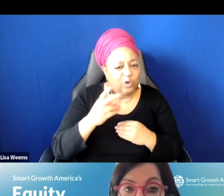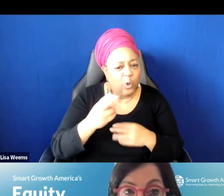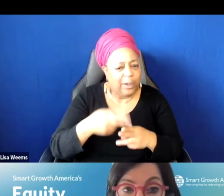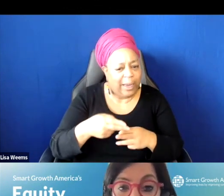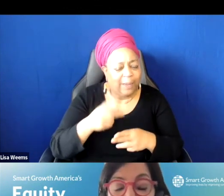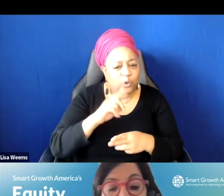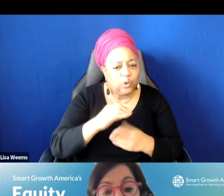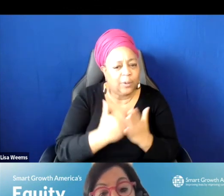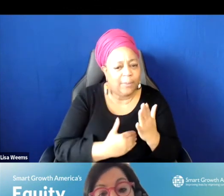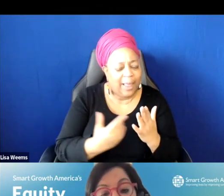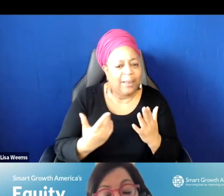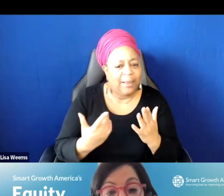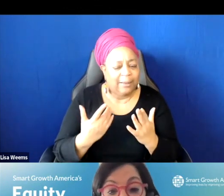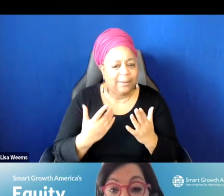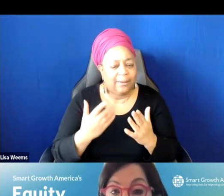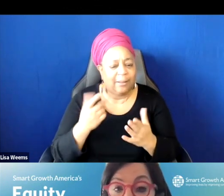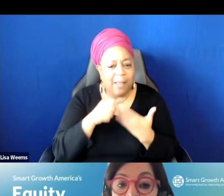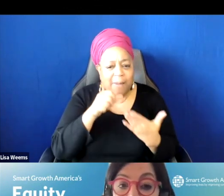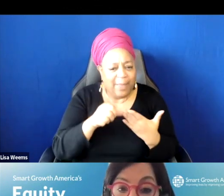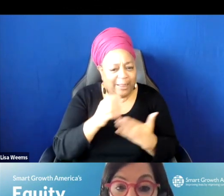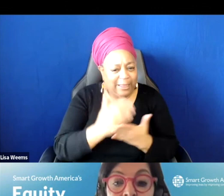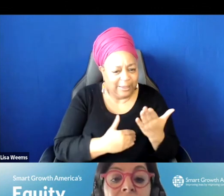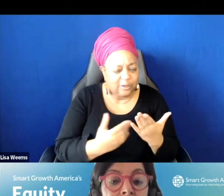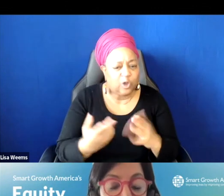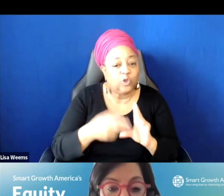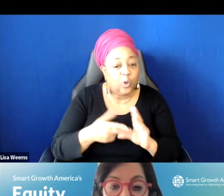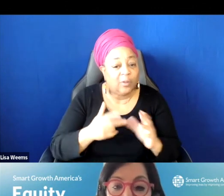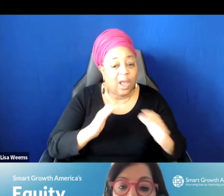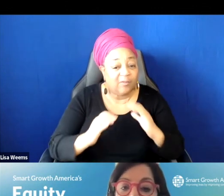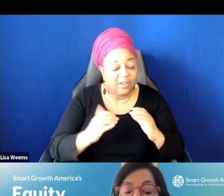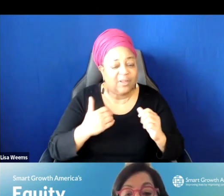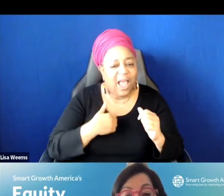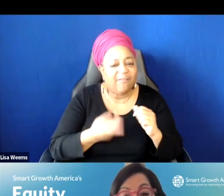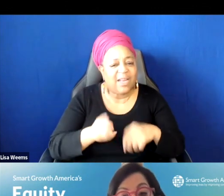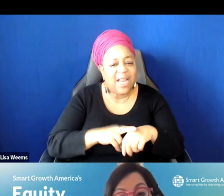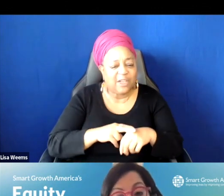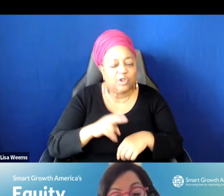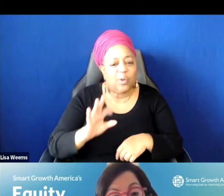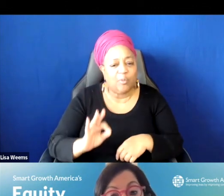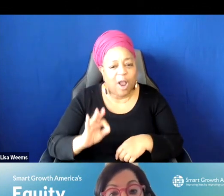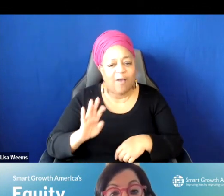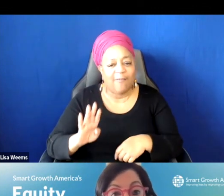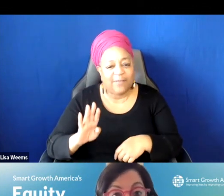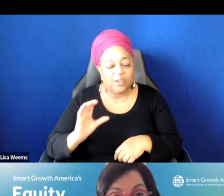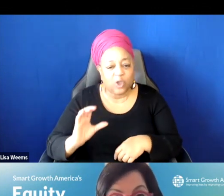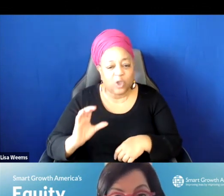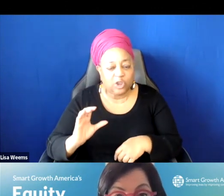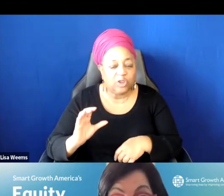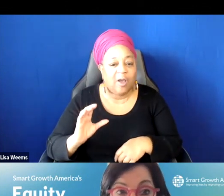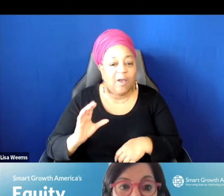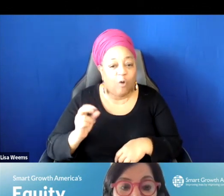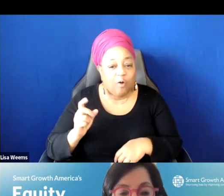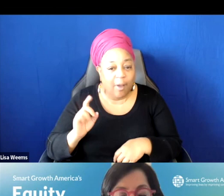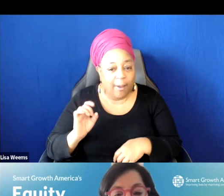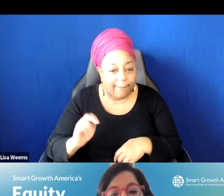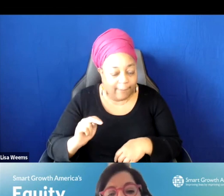join the coalition, join the conversation. There's a National Brownfields Coalition forum on LinkedIn.